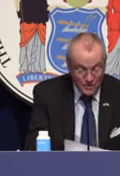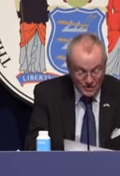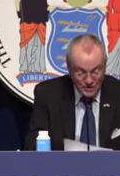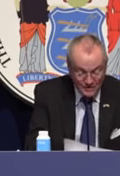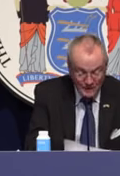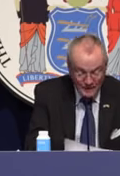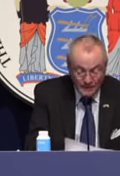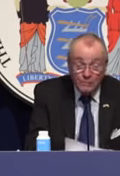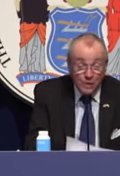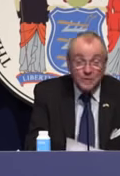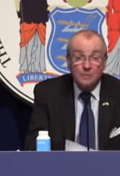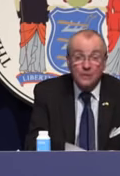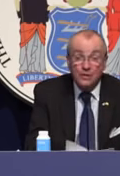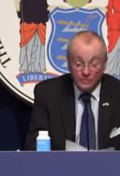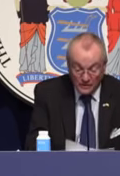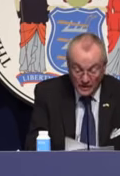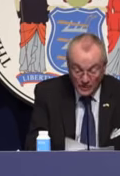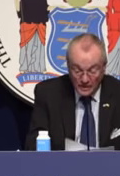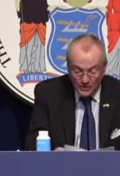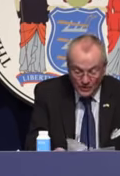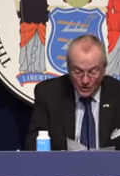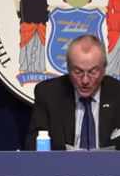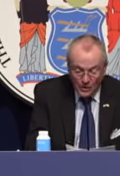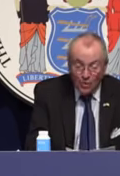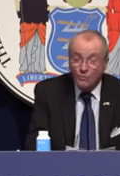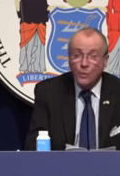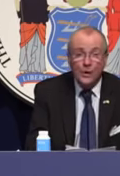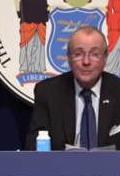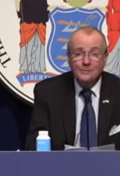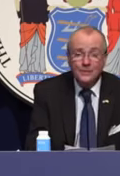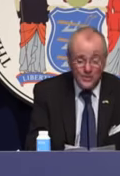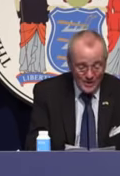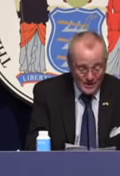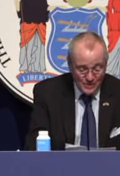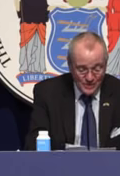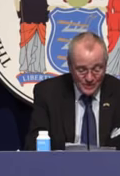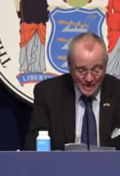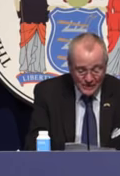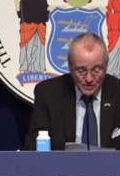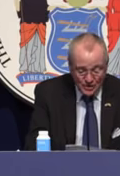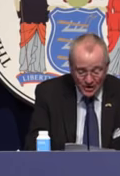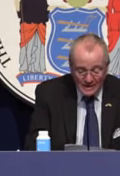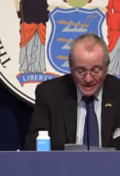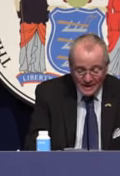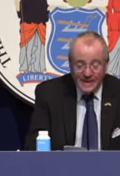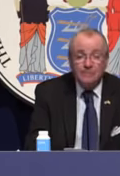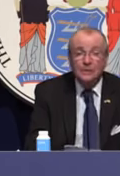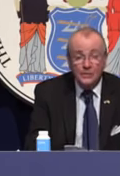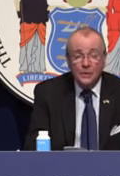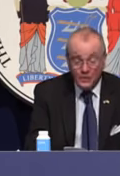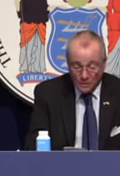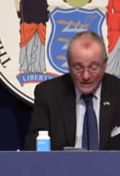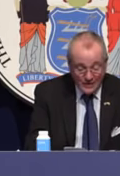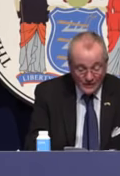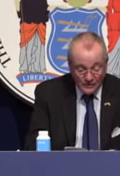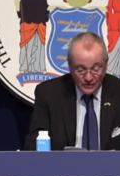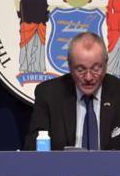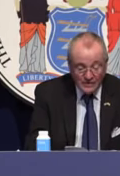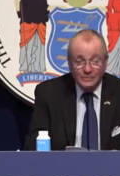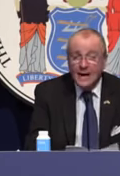have no choice. We must be focused. We know that the overwhelming majority of you have taken this to heart and have been doing the